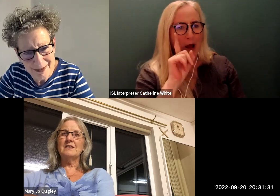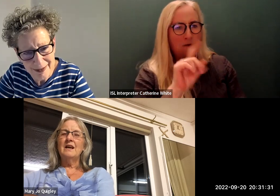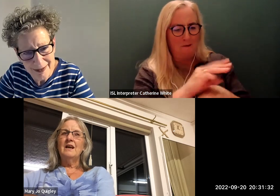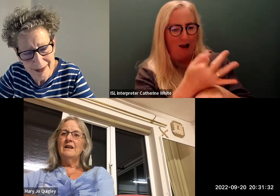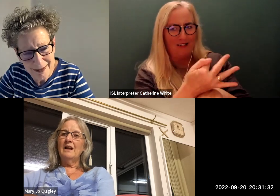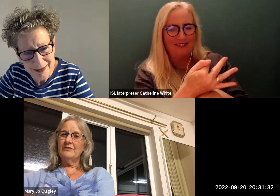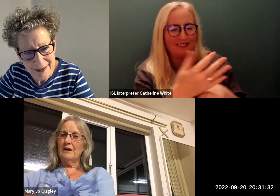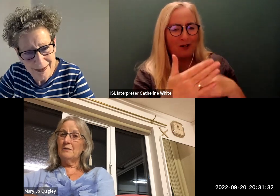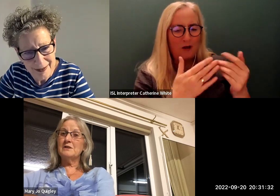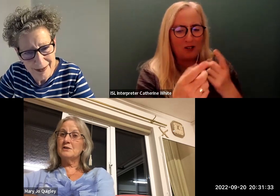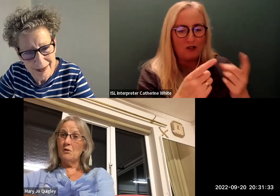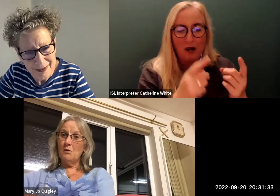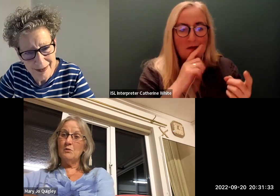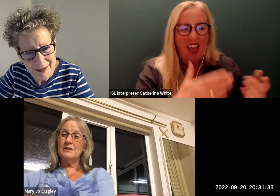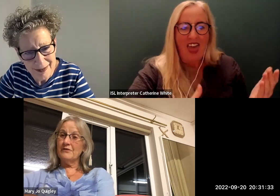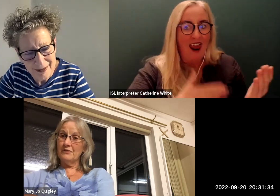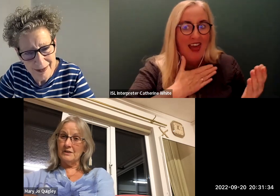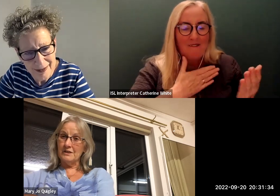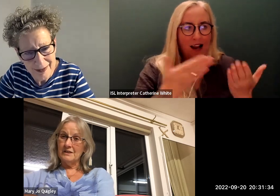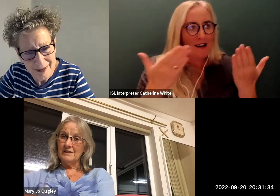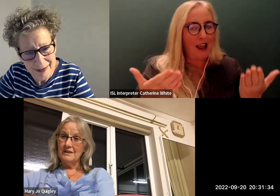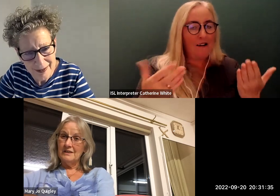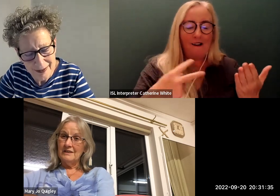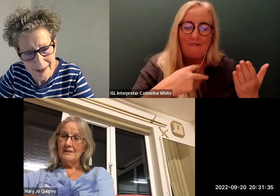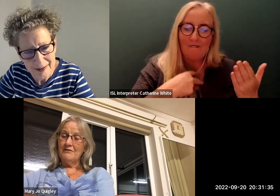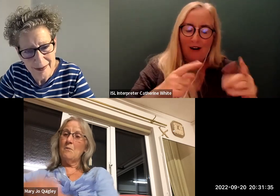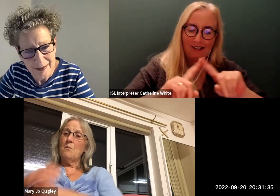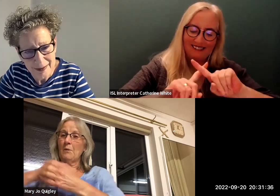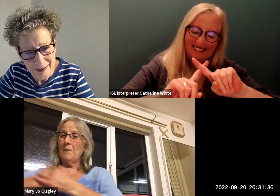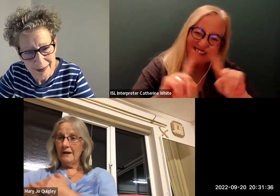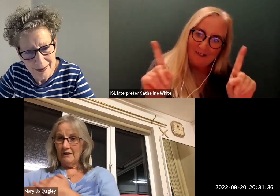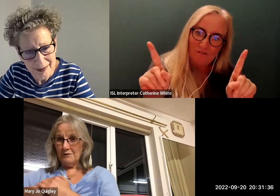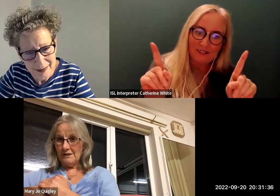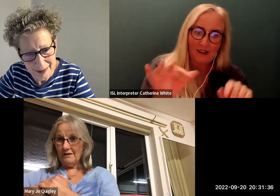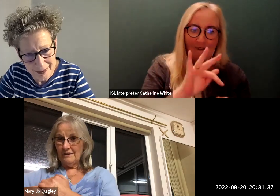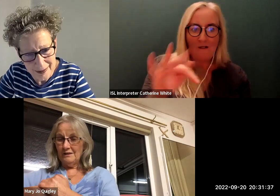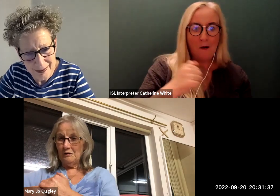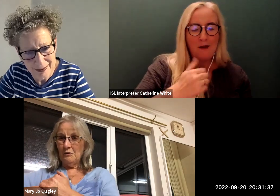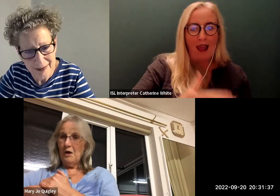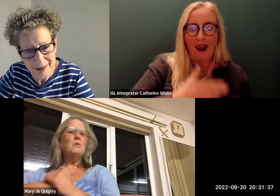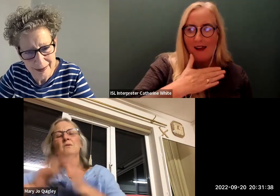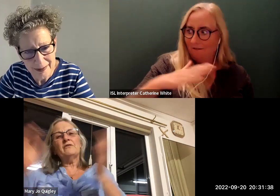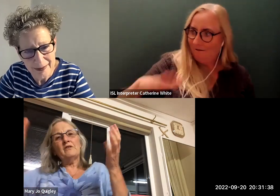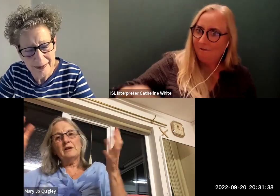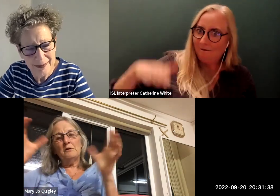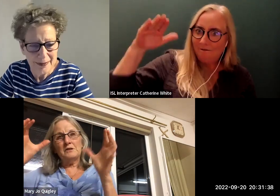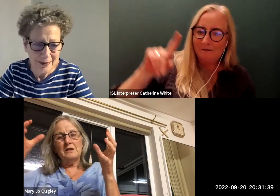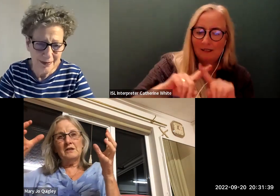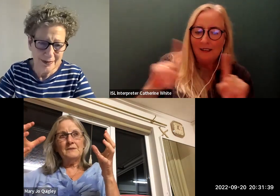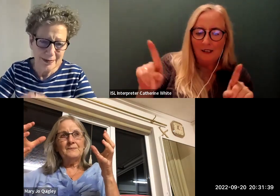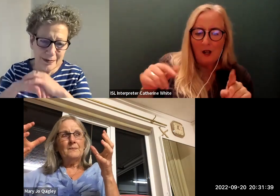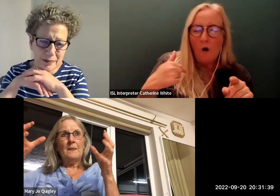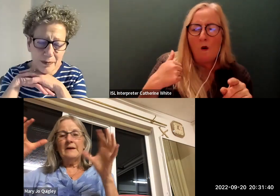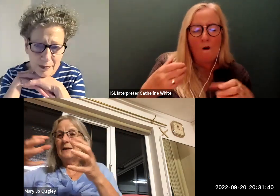that life now is so different from what my life was like. We were a very